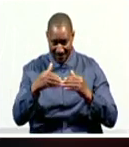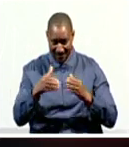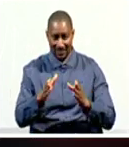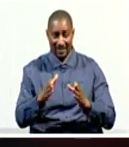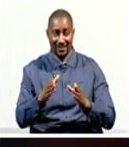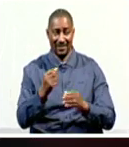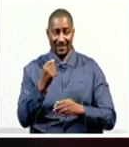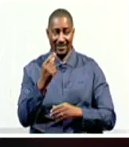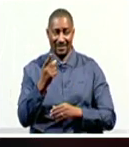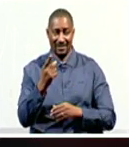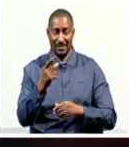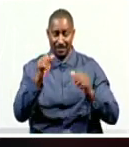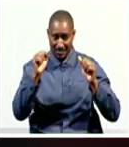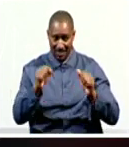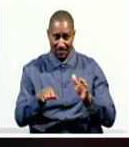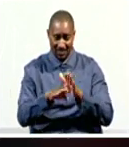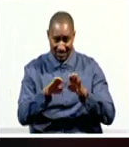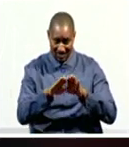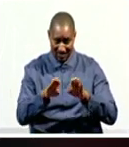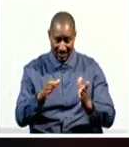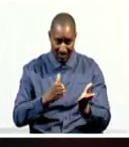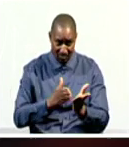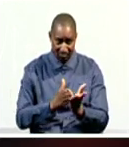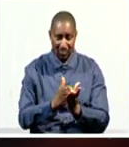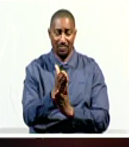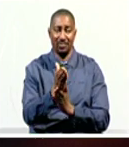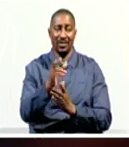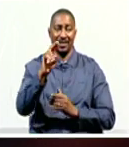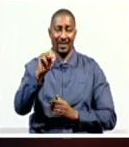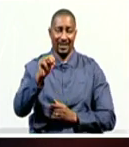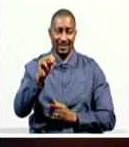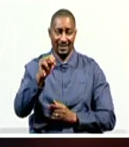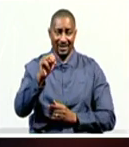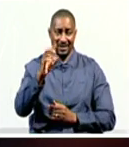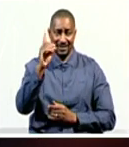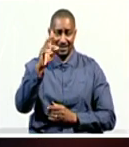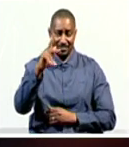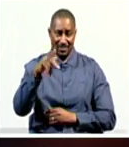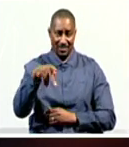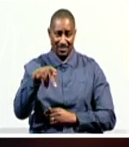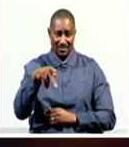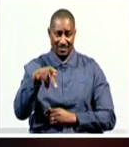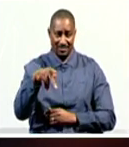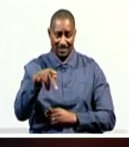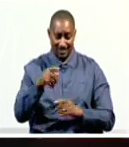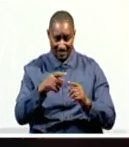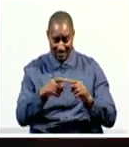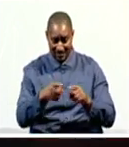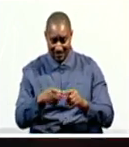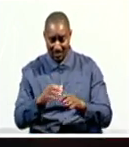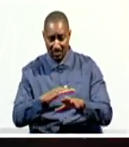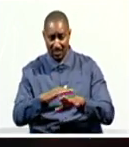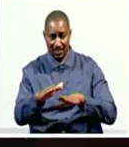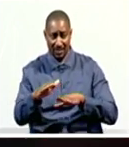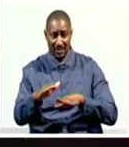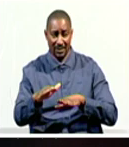it through the NDPs. That is why you have NDP 1, NDP 2, NDP 3. All of this was to implement the Vision 2030. Now we